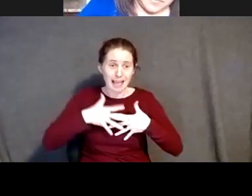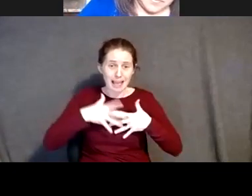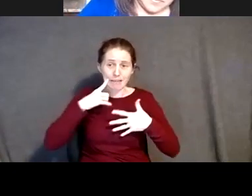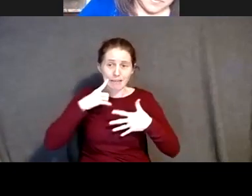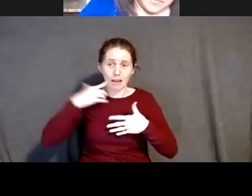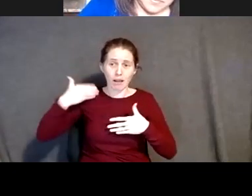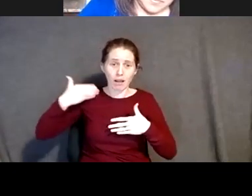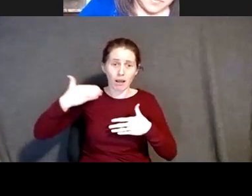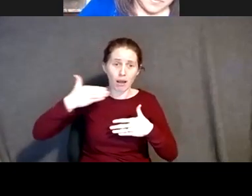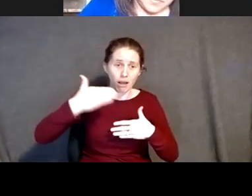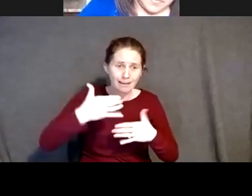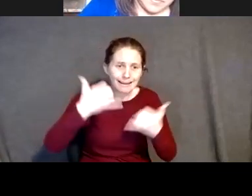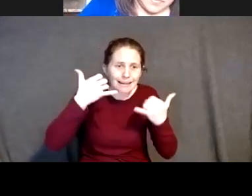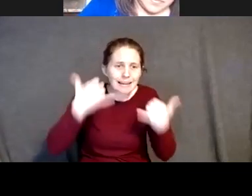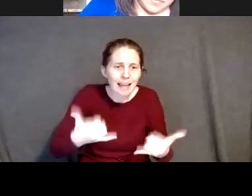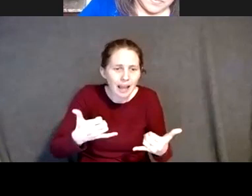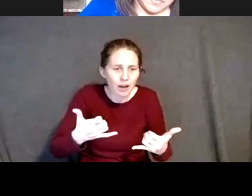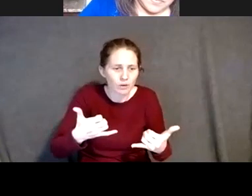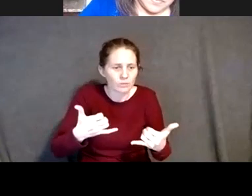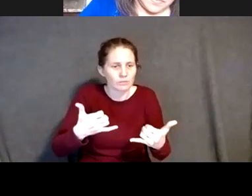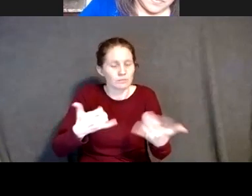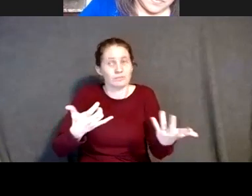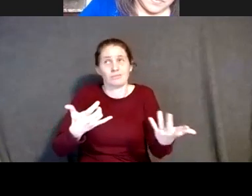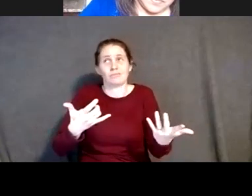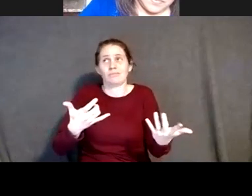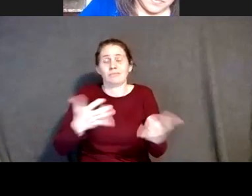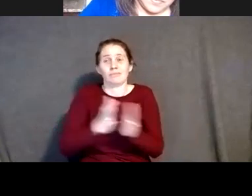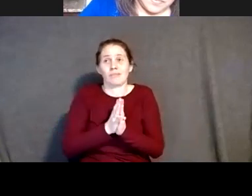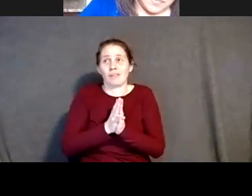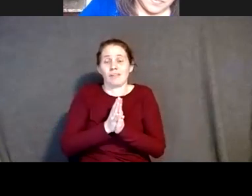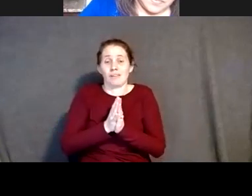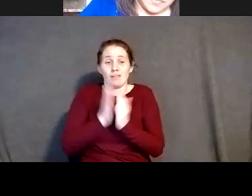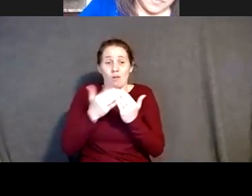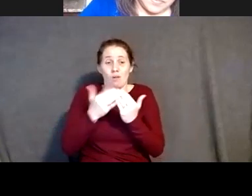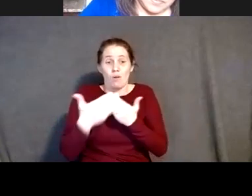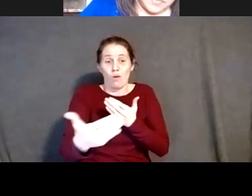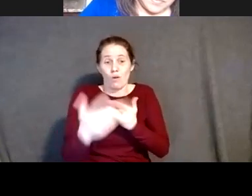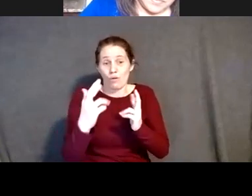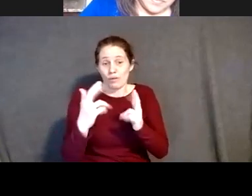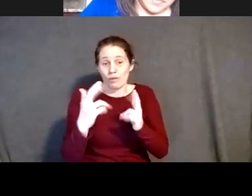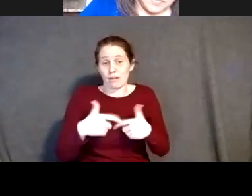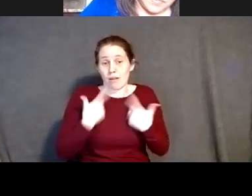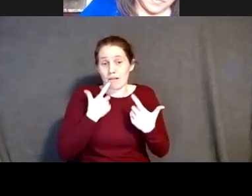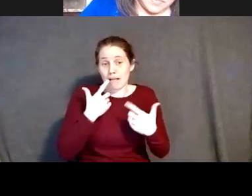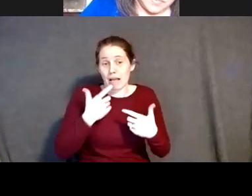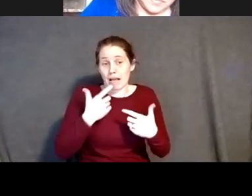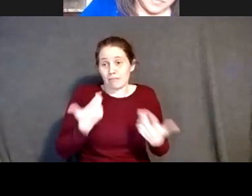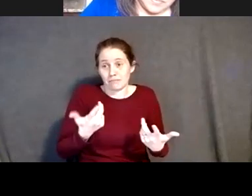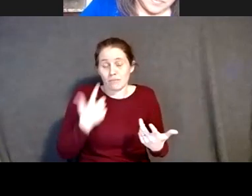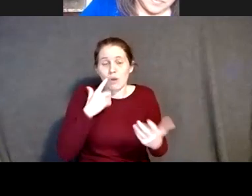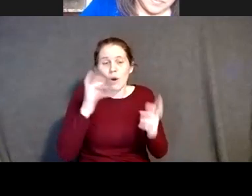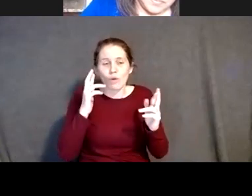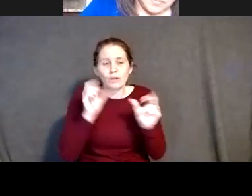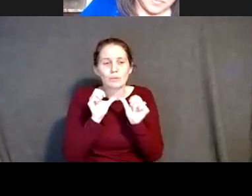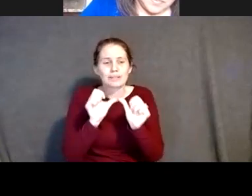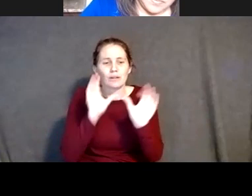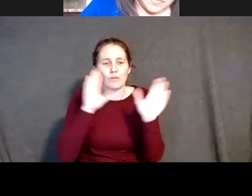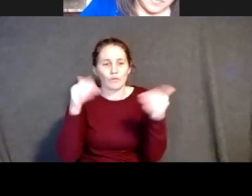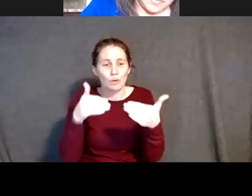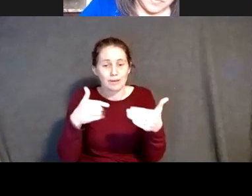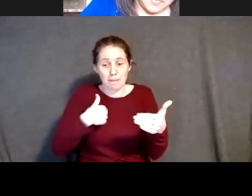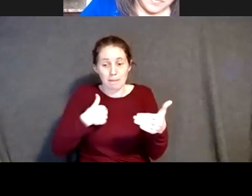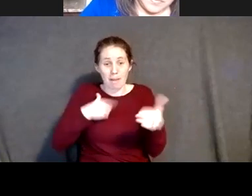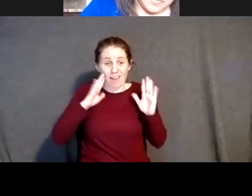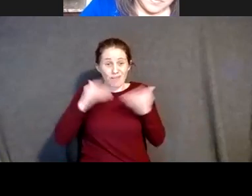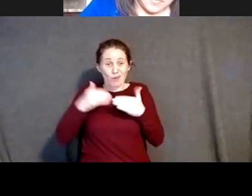where now, for the next, as long as I live now, hopefully, this will be our focus. This was my focus